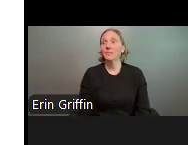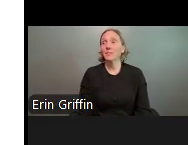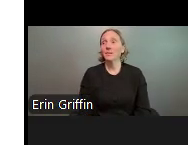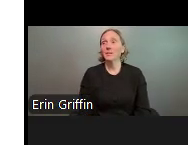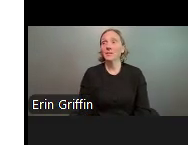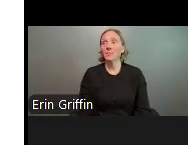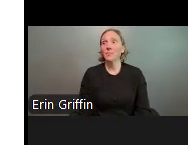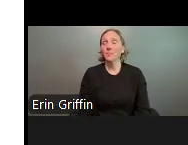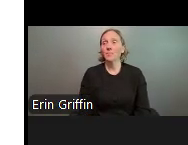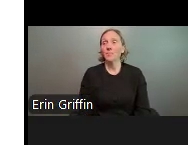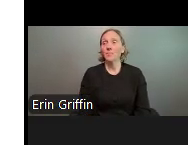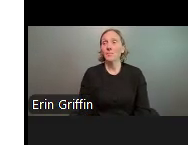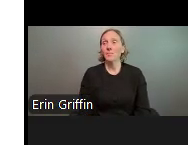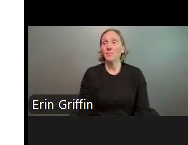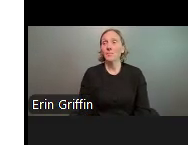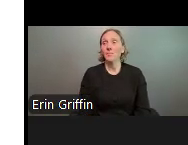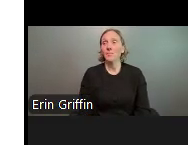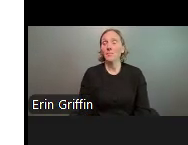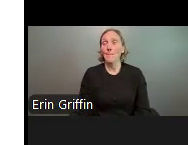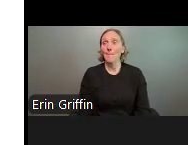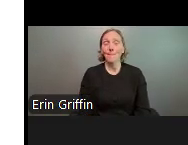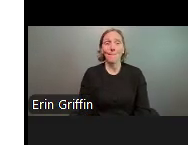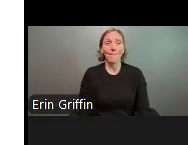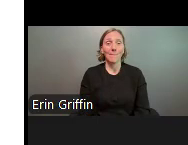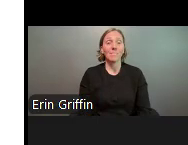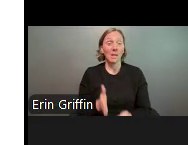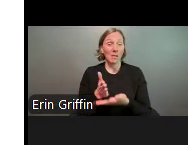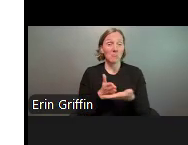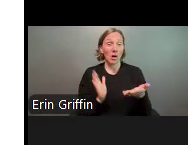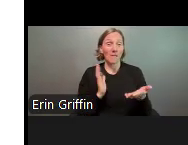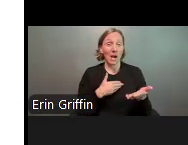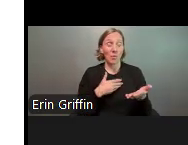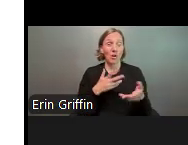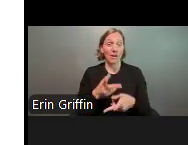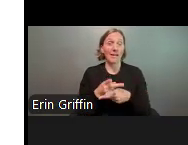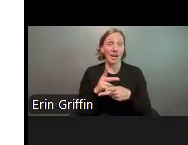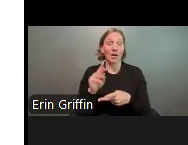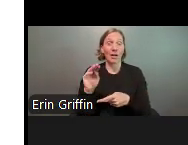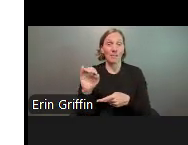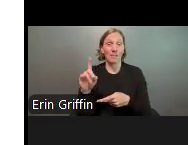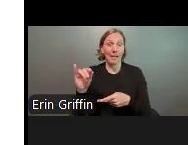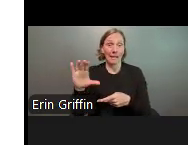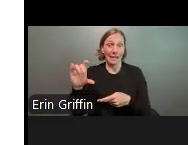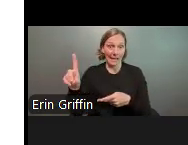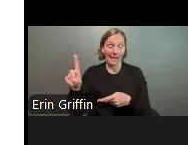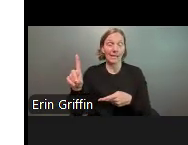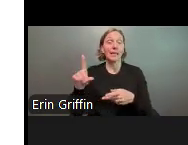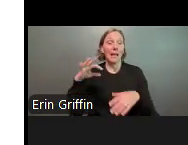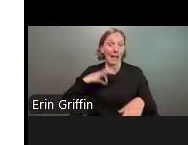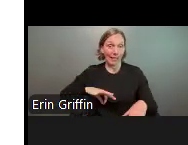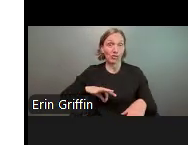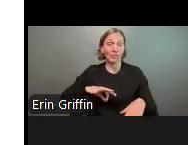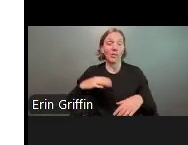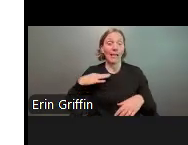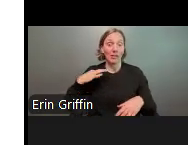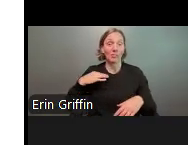So there is a portion of care that is Medicaid eligible, and it is through a program called